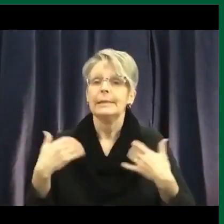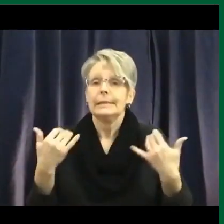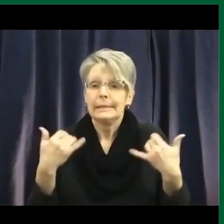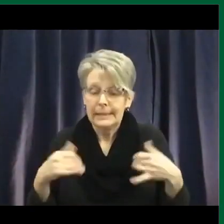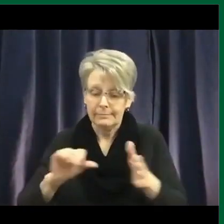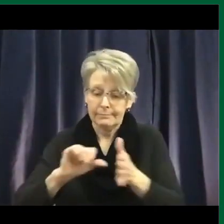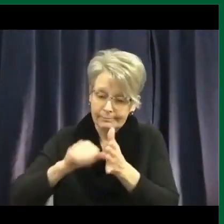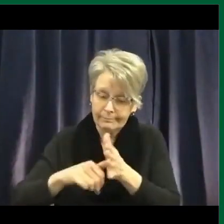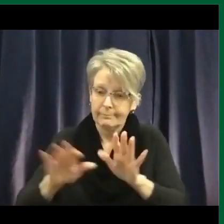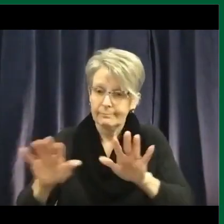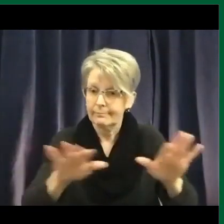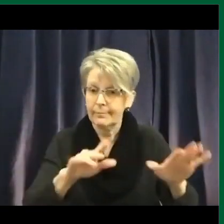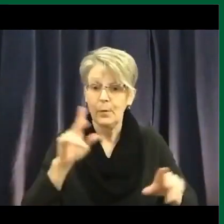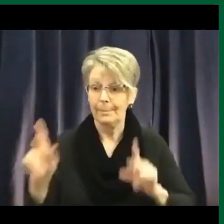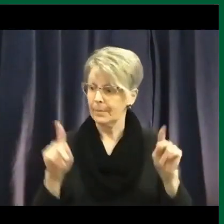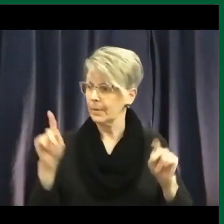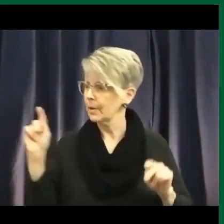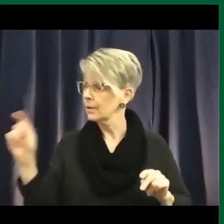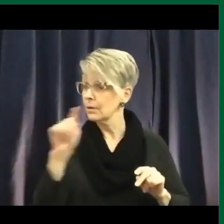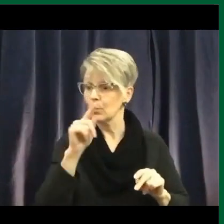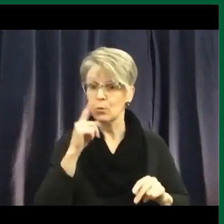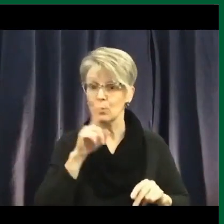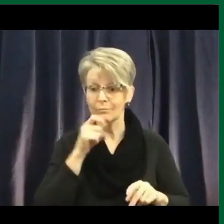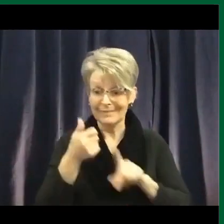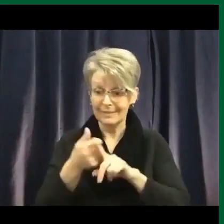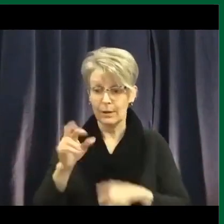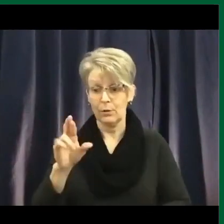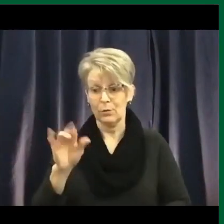people who are at higher risk, we